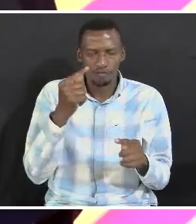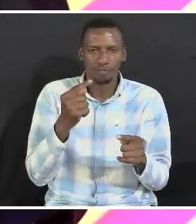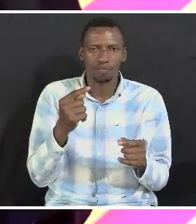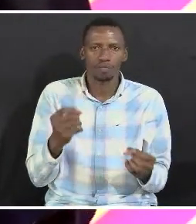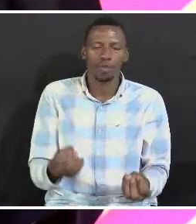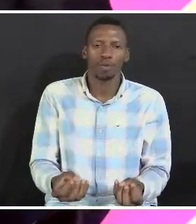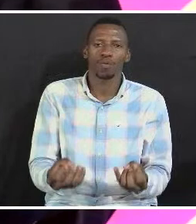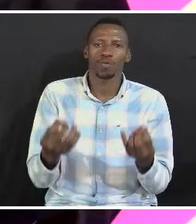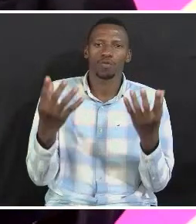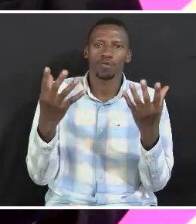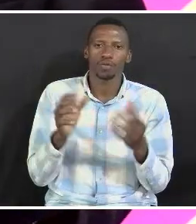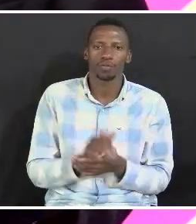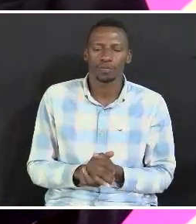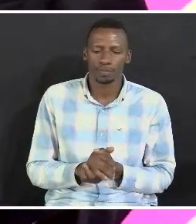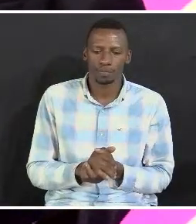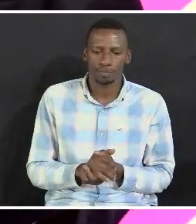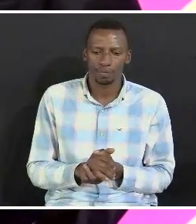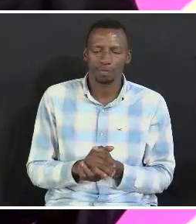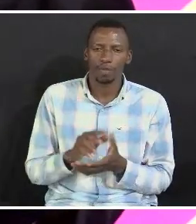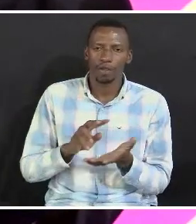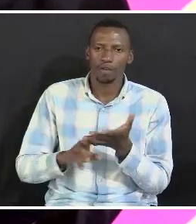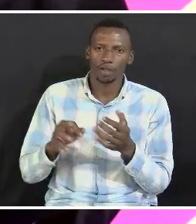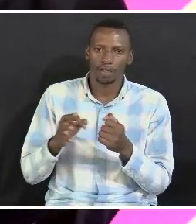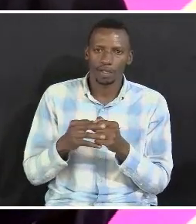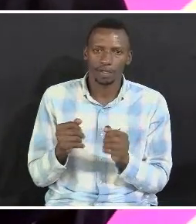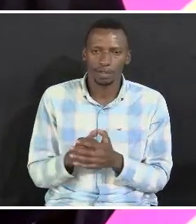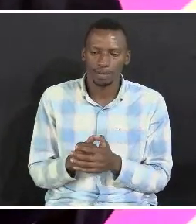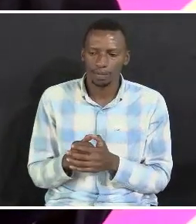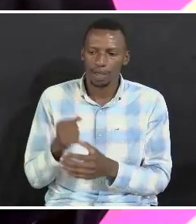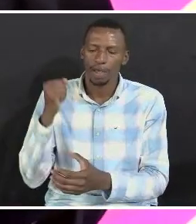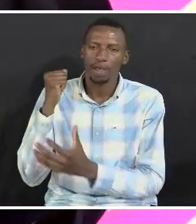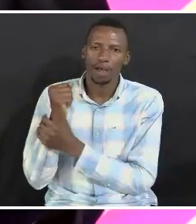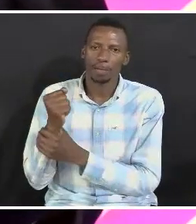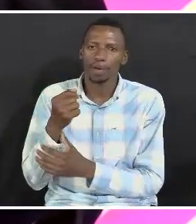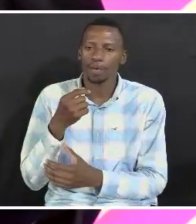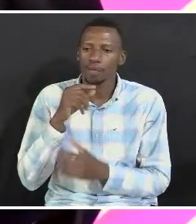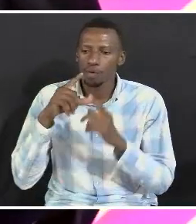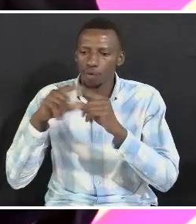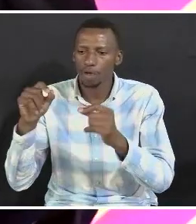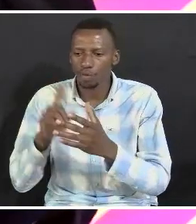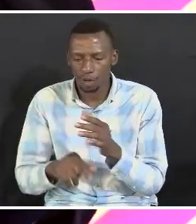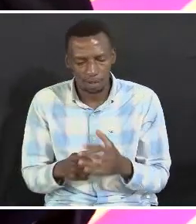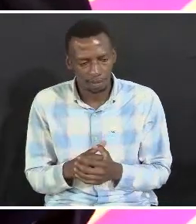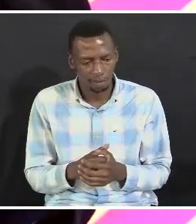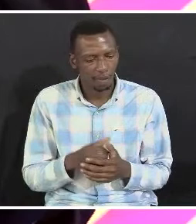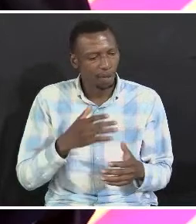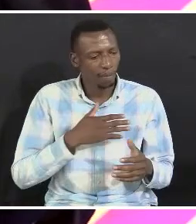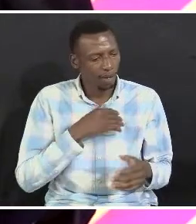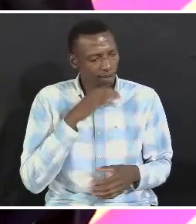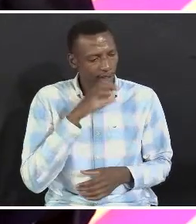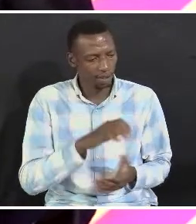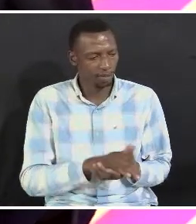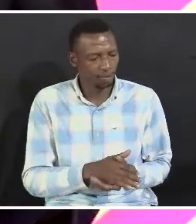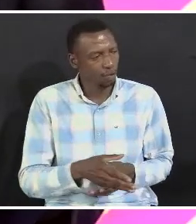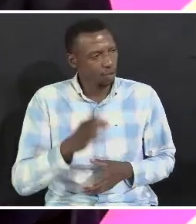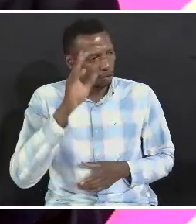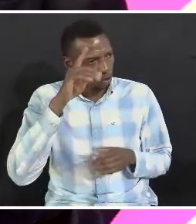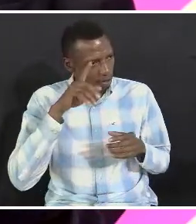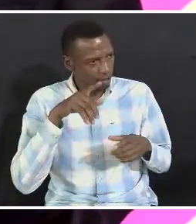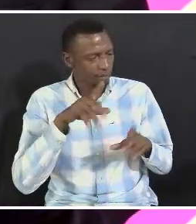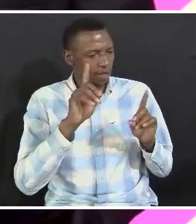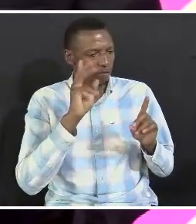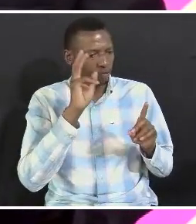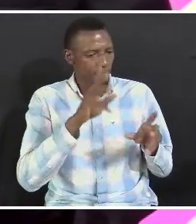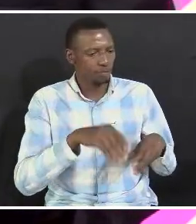And Abraham said, my son, God will provide for himself the lamb for a burnt